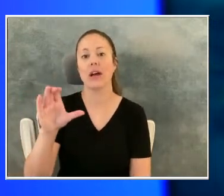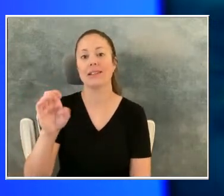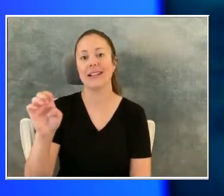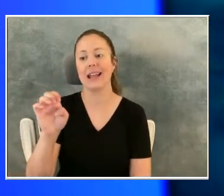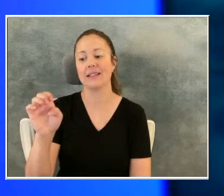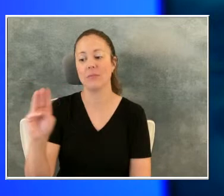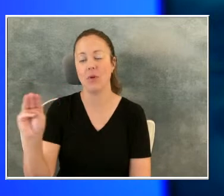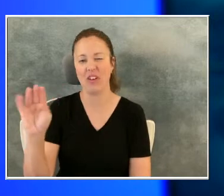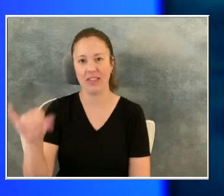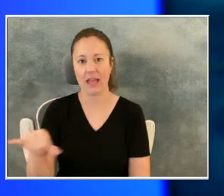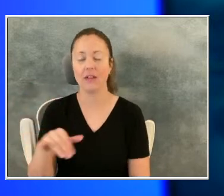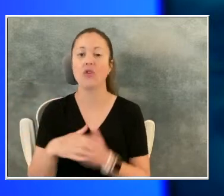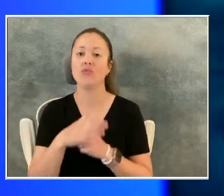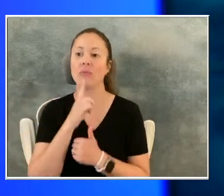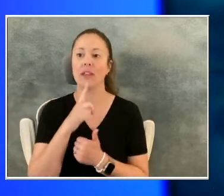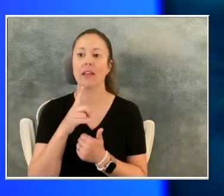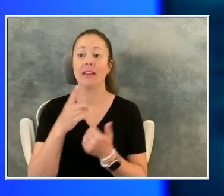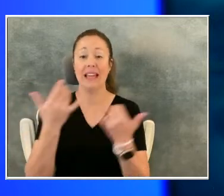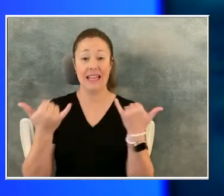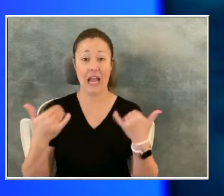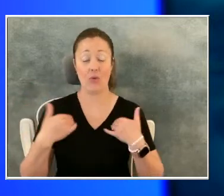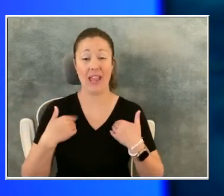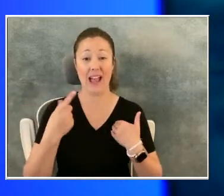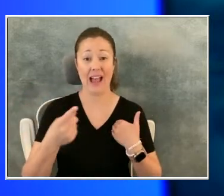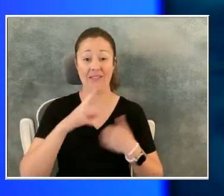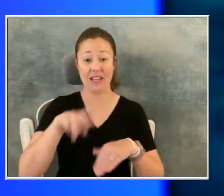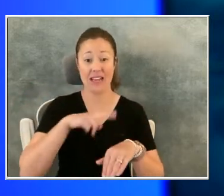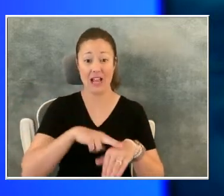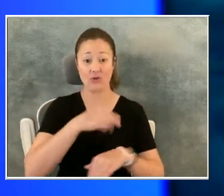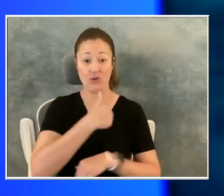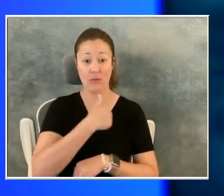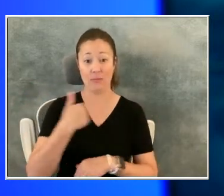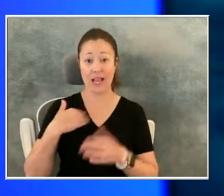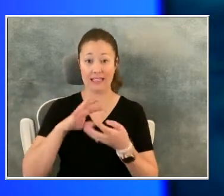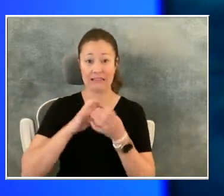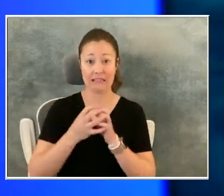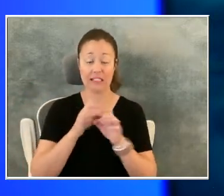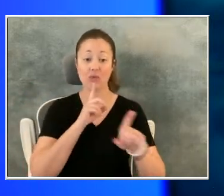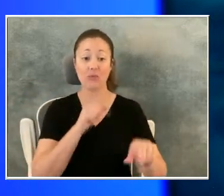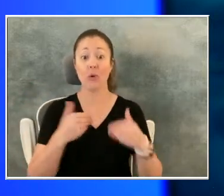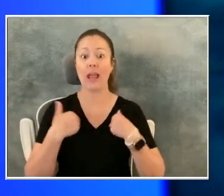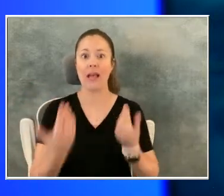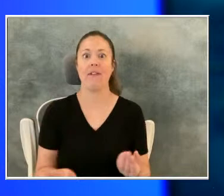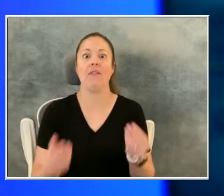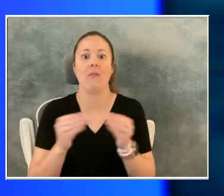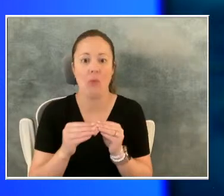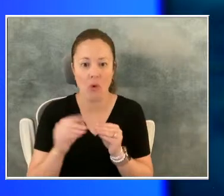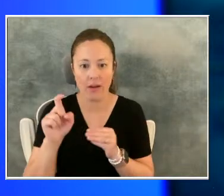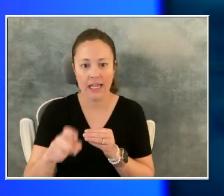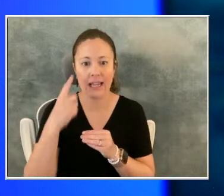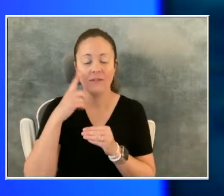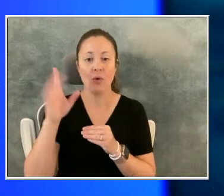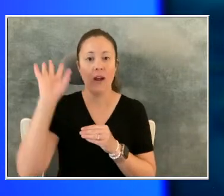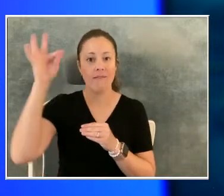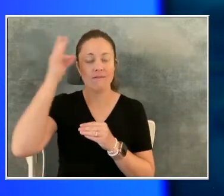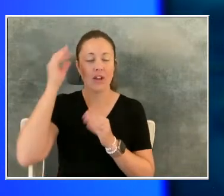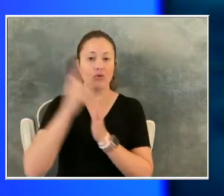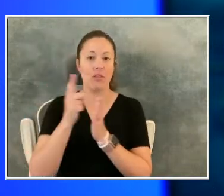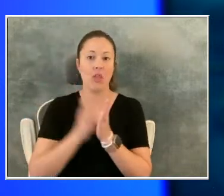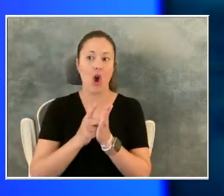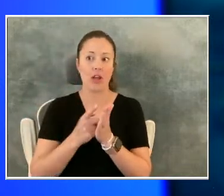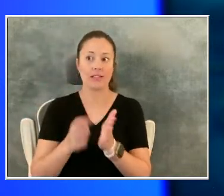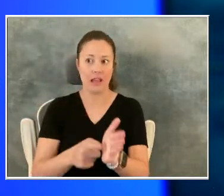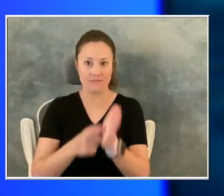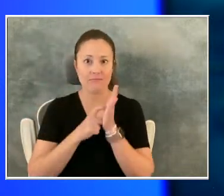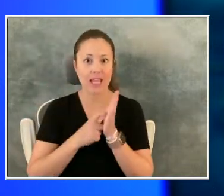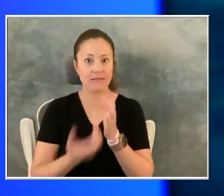that we have national breast density reporting, we have an even greater need for federal laws that mandate coverage of these exams